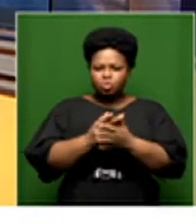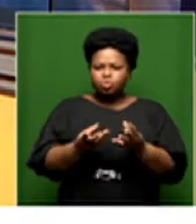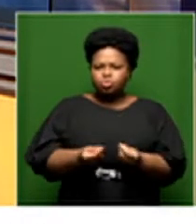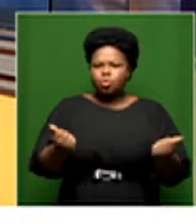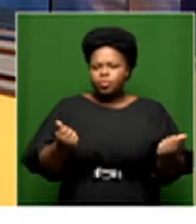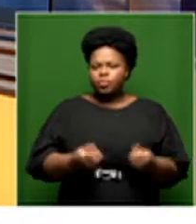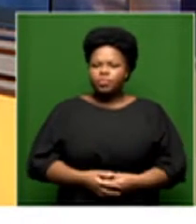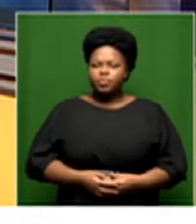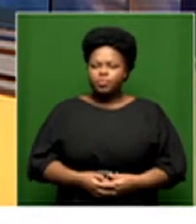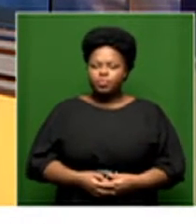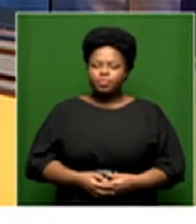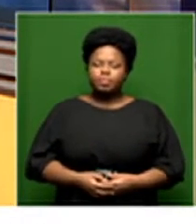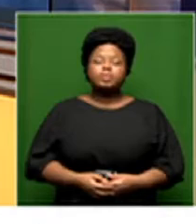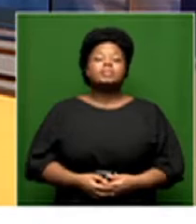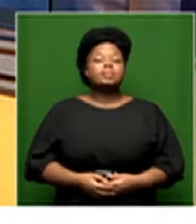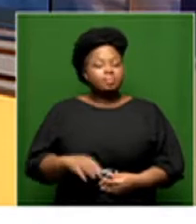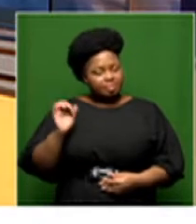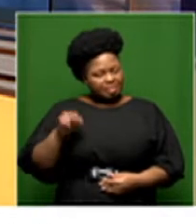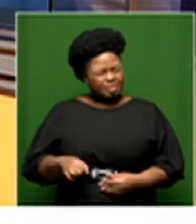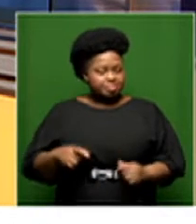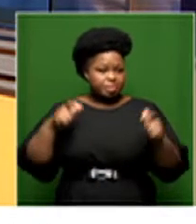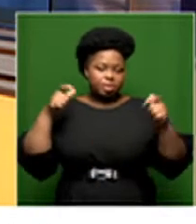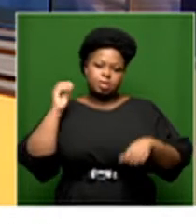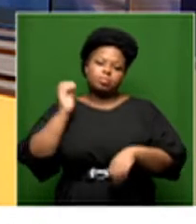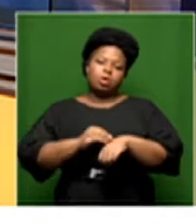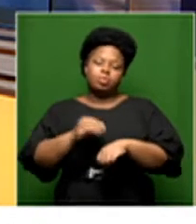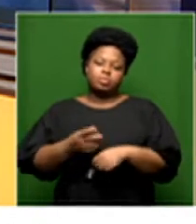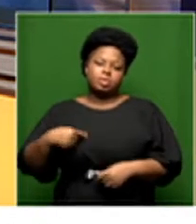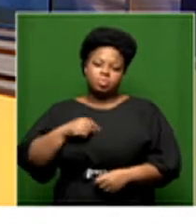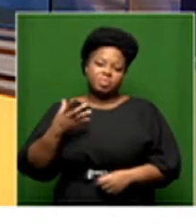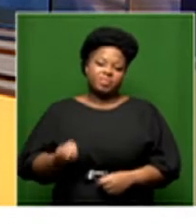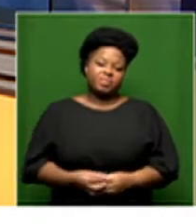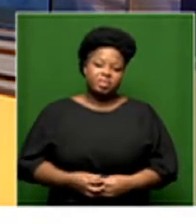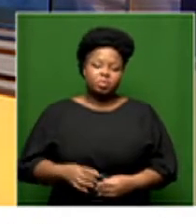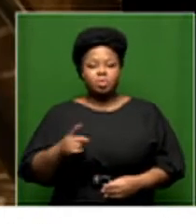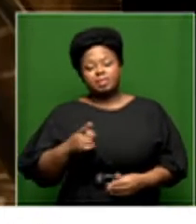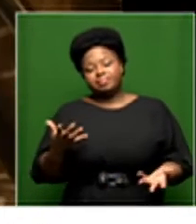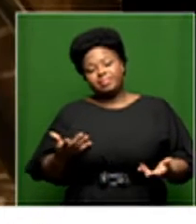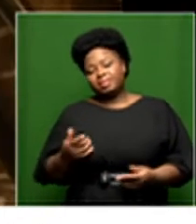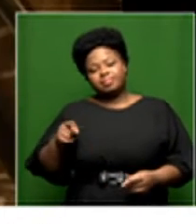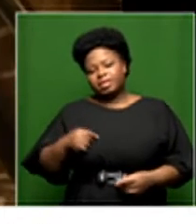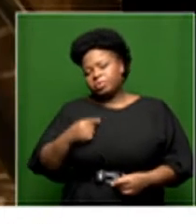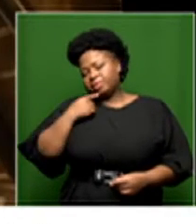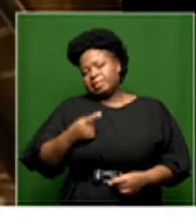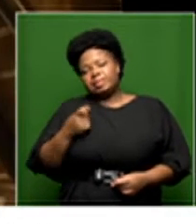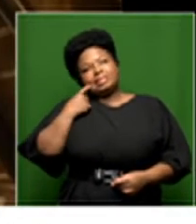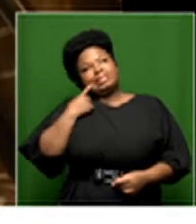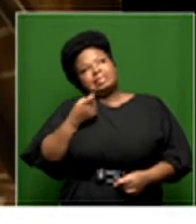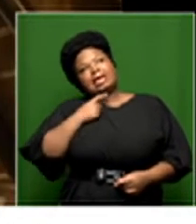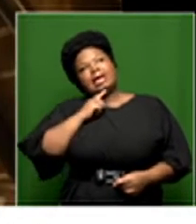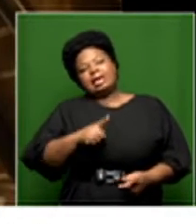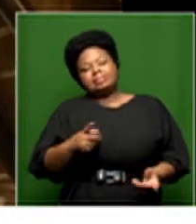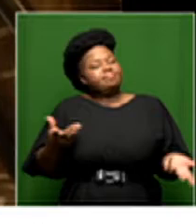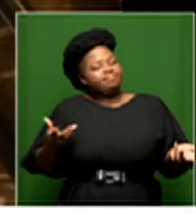challenges? Yeah, this is one of the biggest problems. And, if I would be lying if I told you that I had an easy answer for